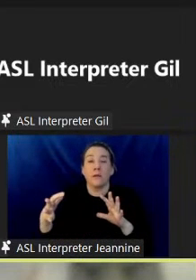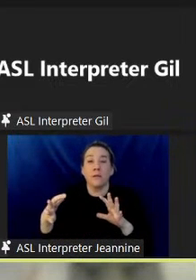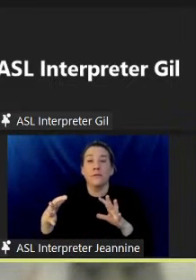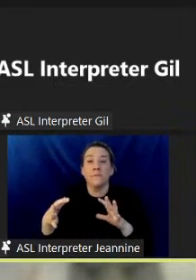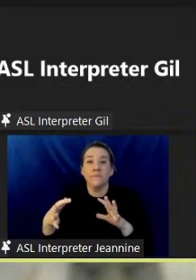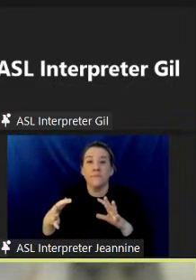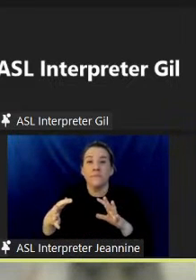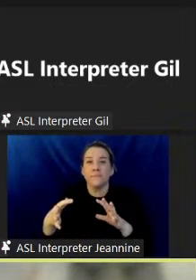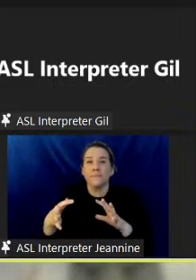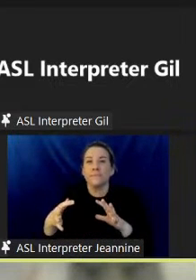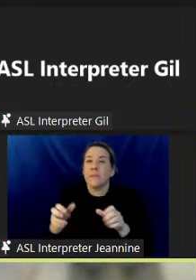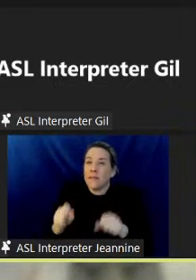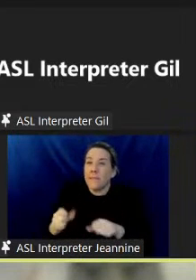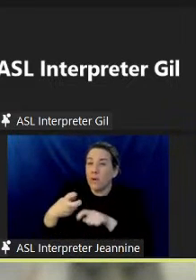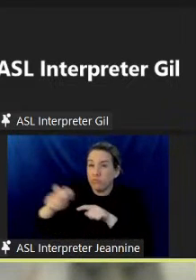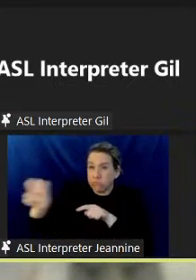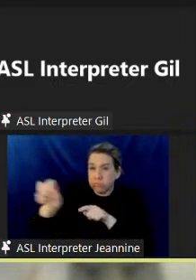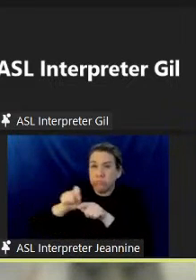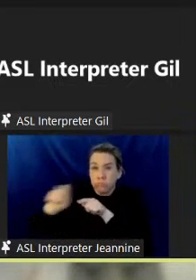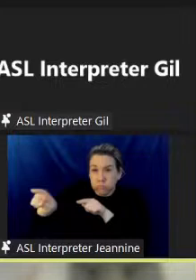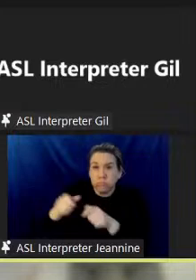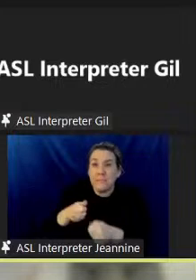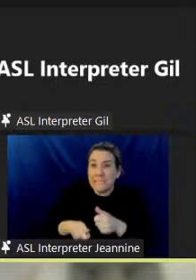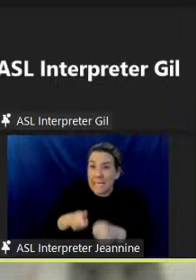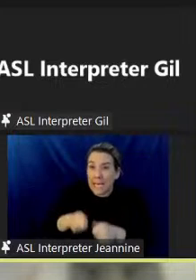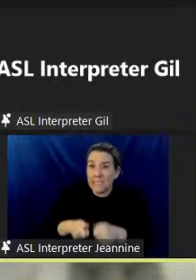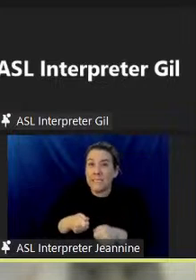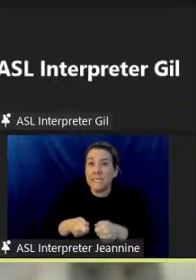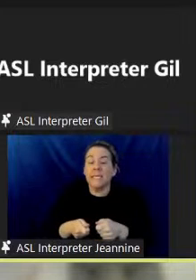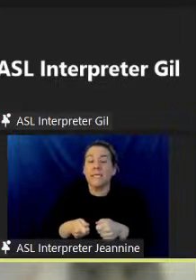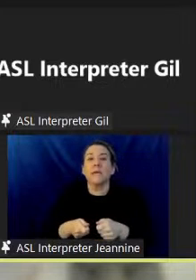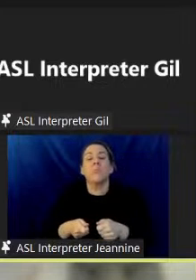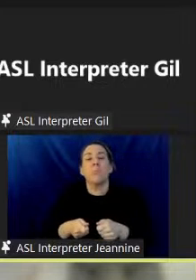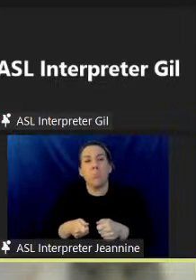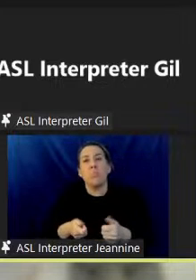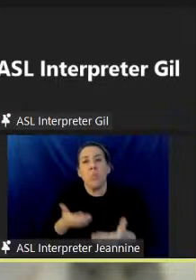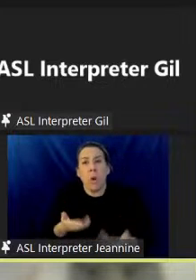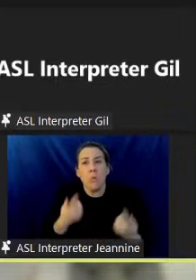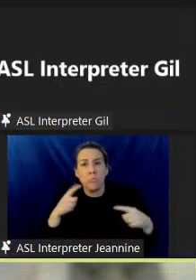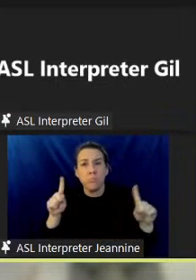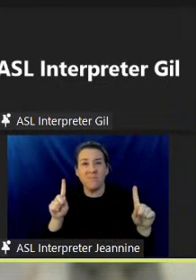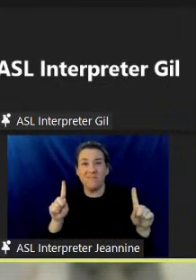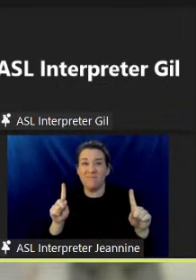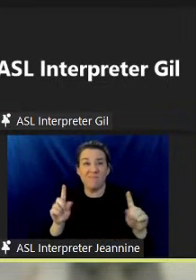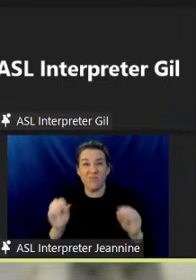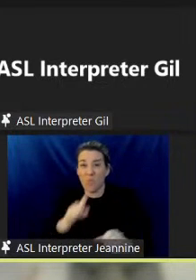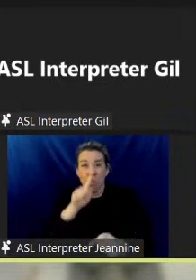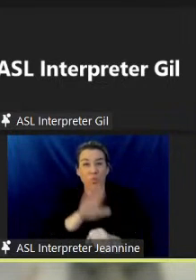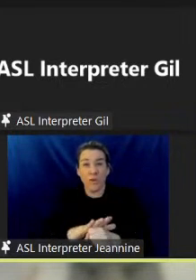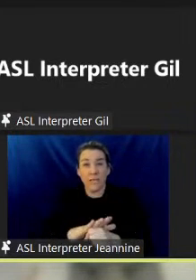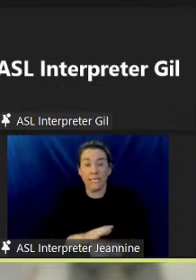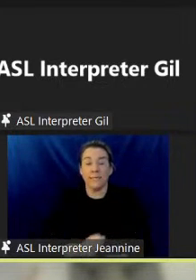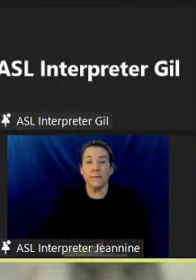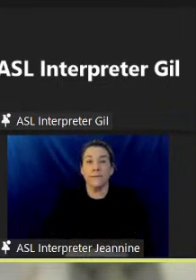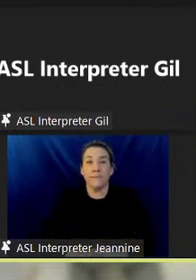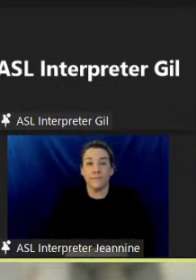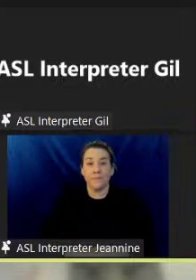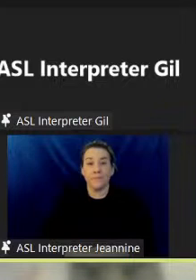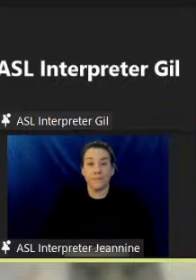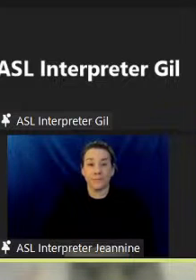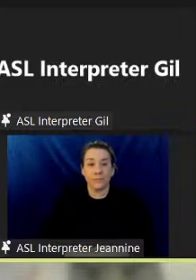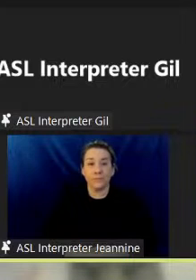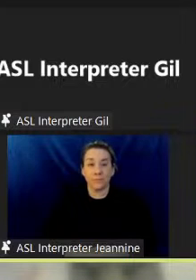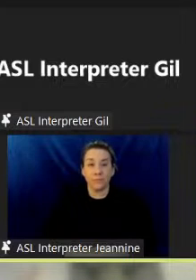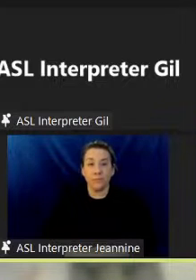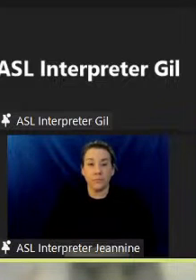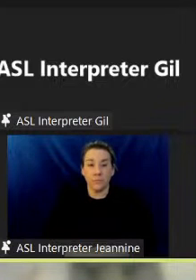for texting, it's much more likely to go through, but that's no guarantee either. Also, if